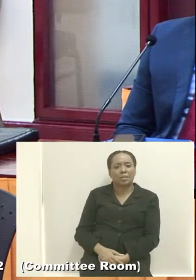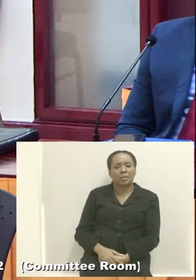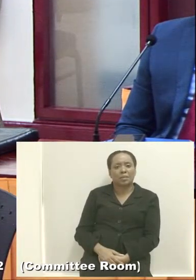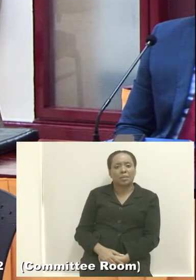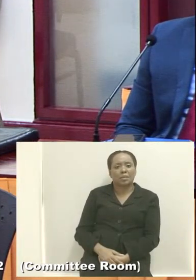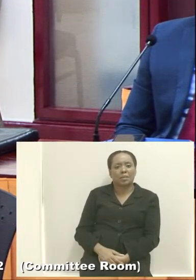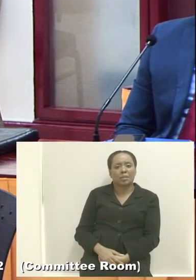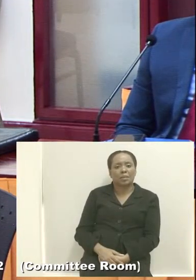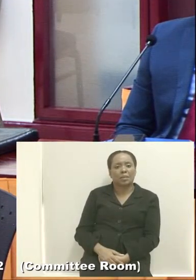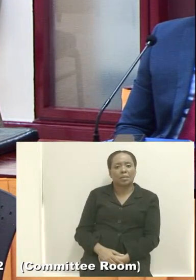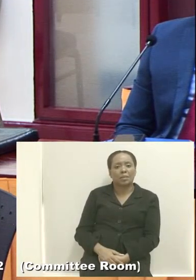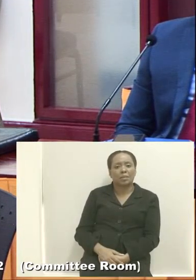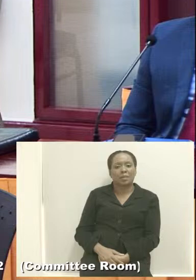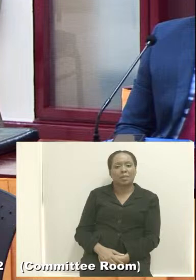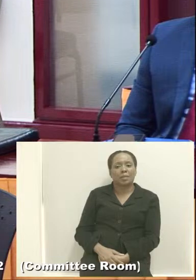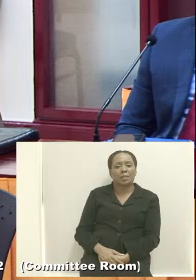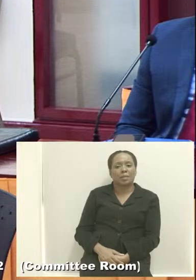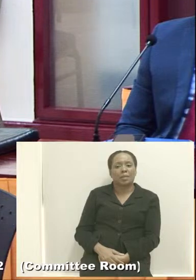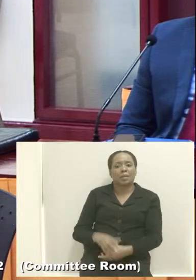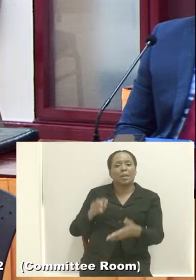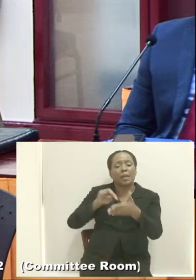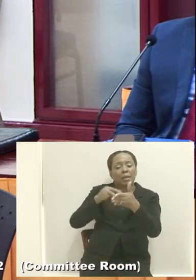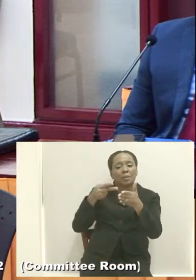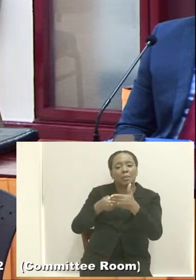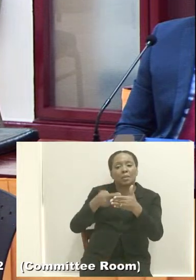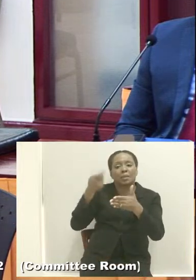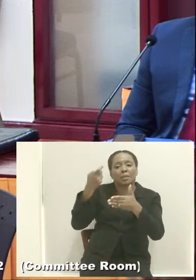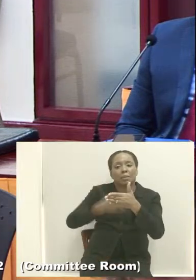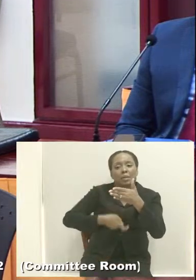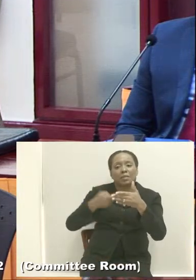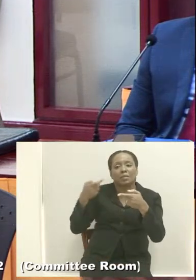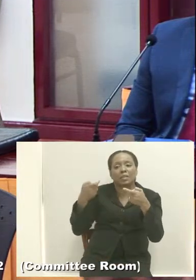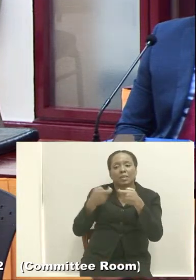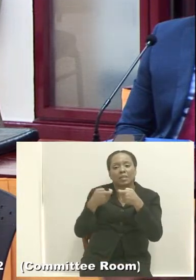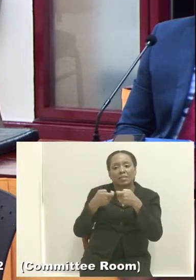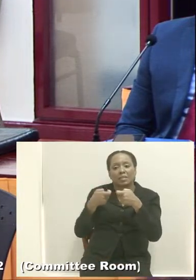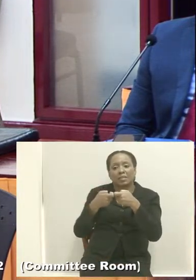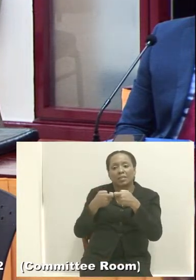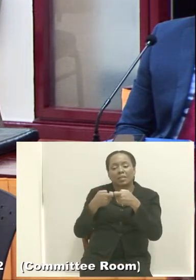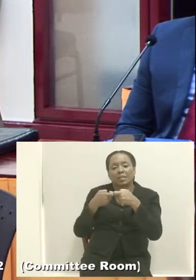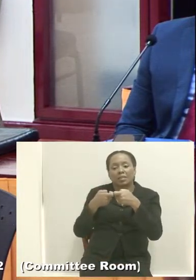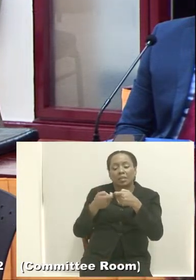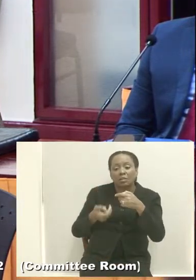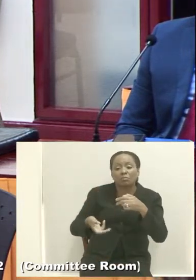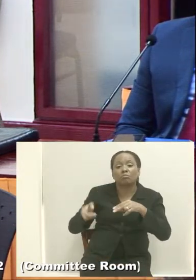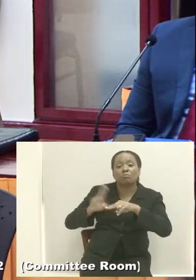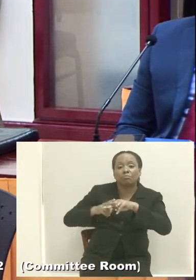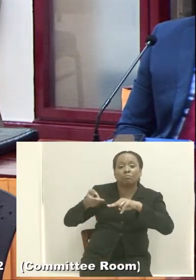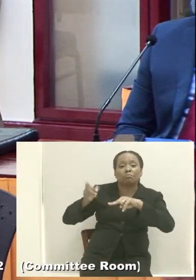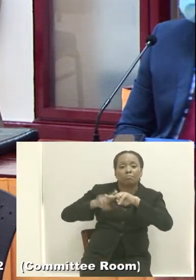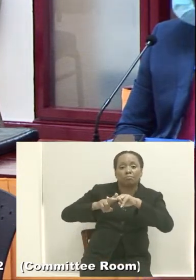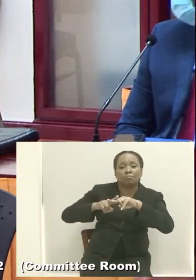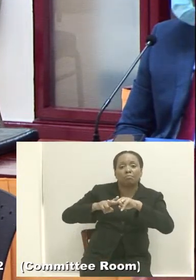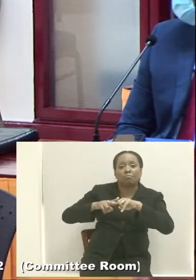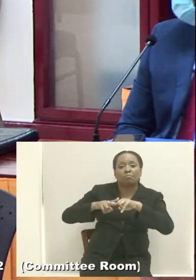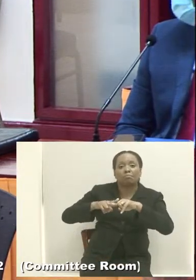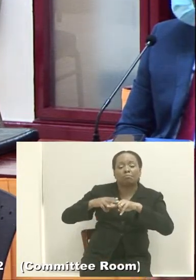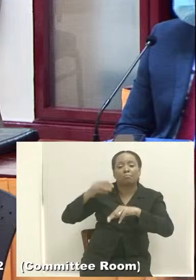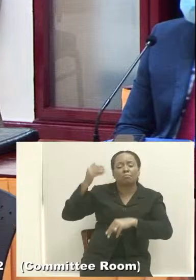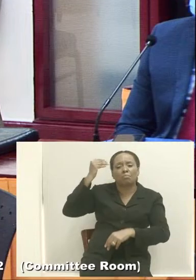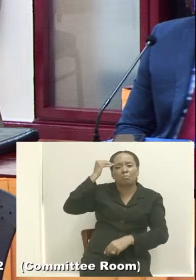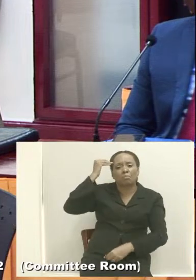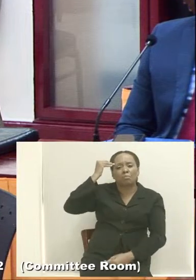going upwards. As you know, we're moving through the fuel clause